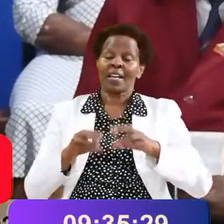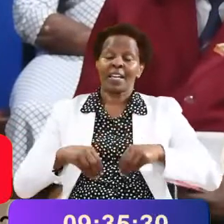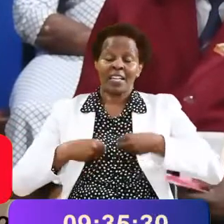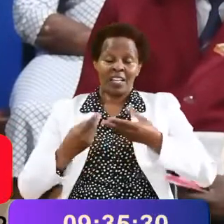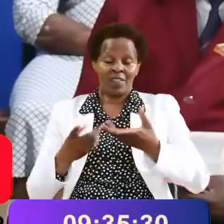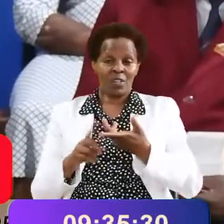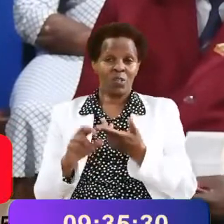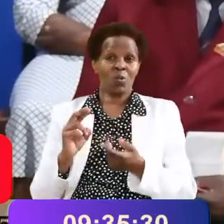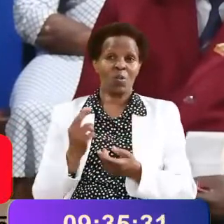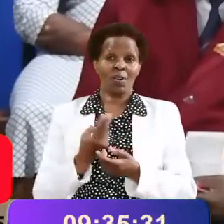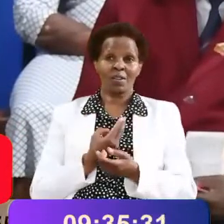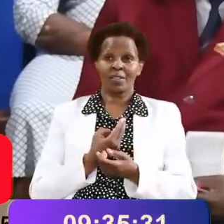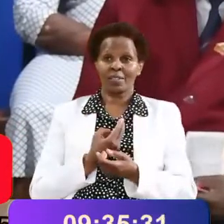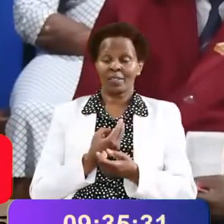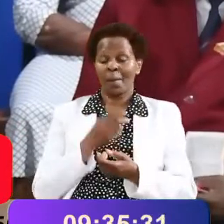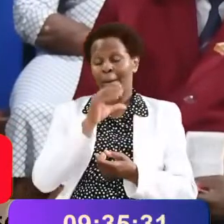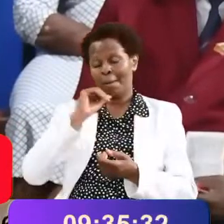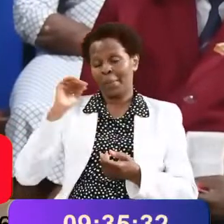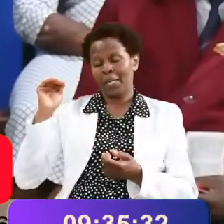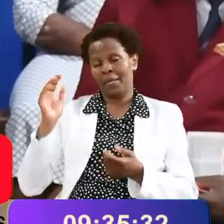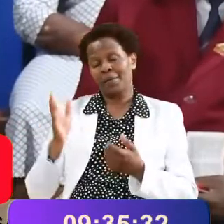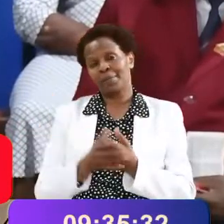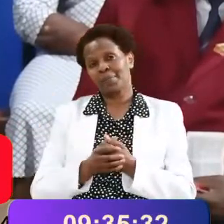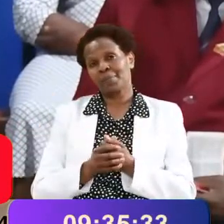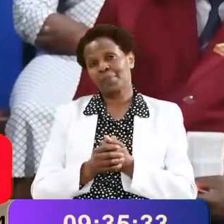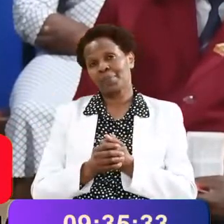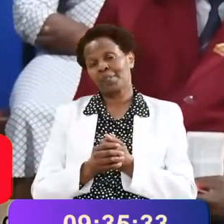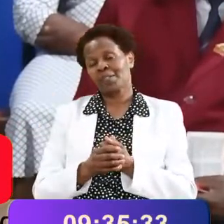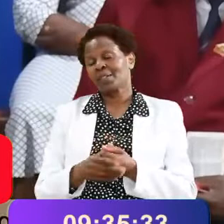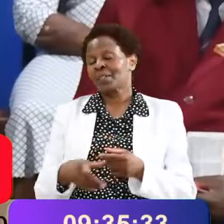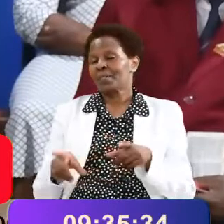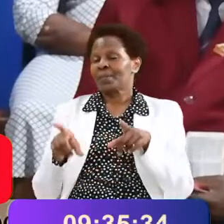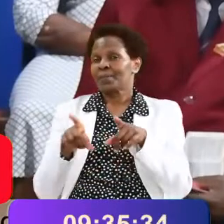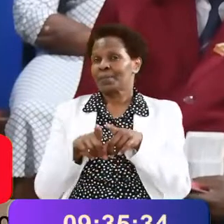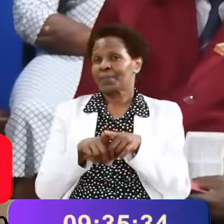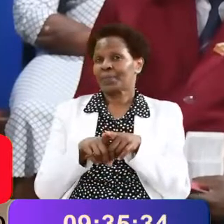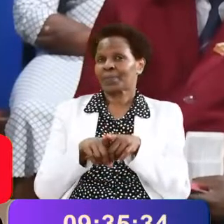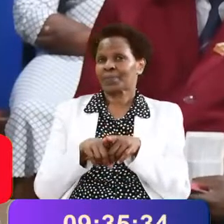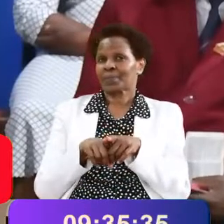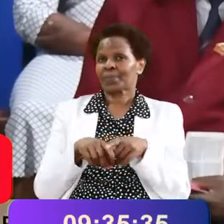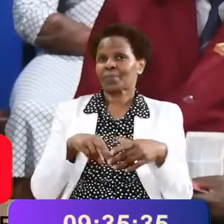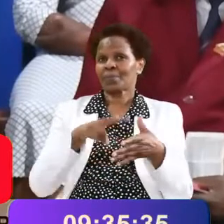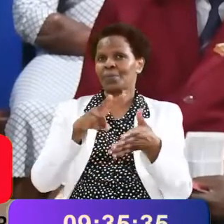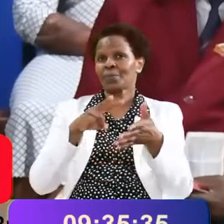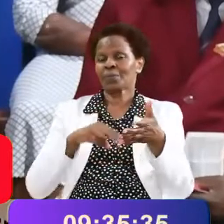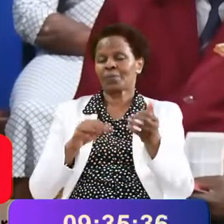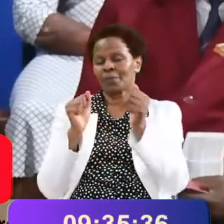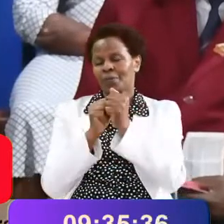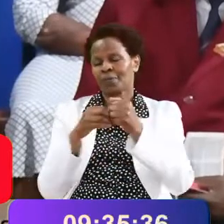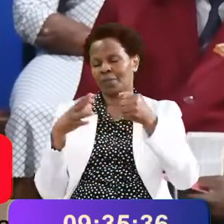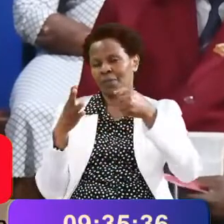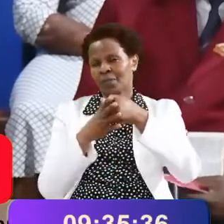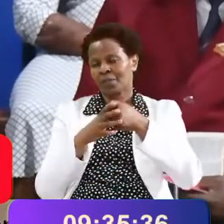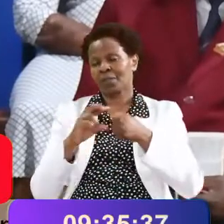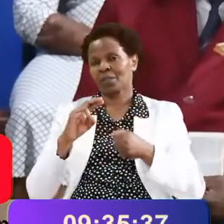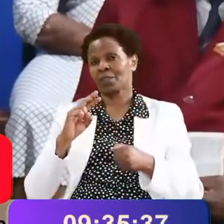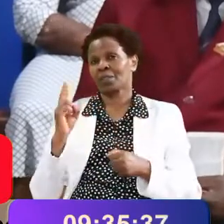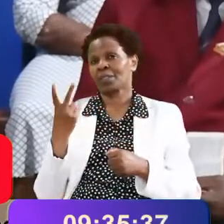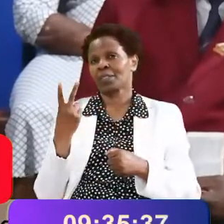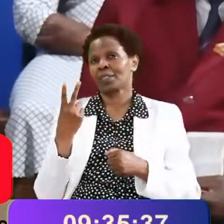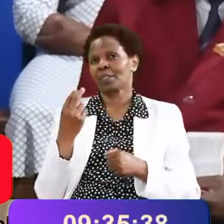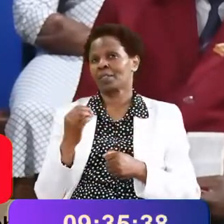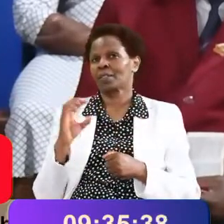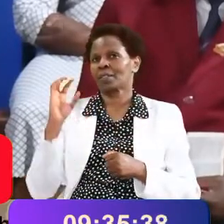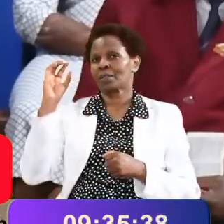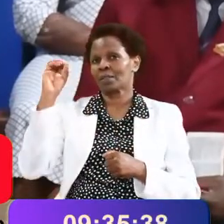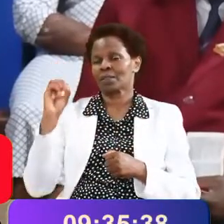us men. This is the same verse 19 now of 2 Corinthians chapter 5.